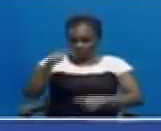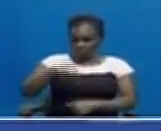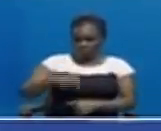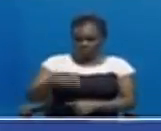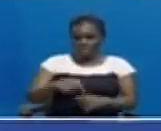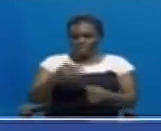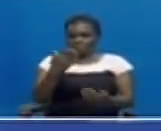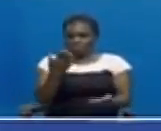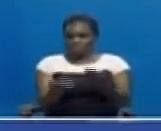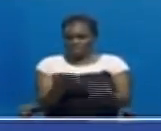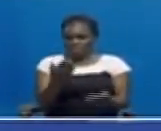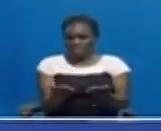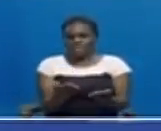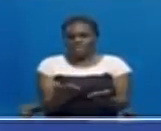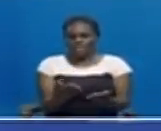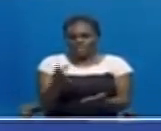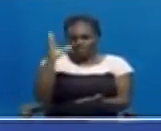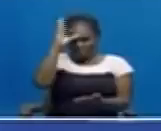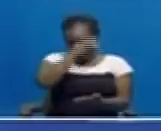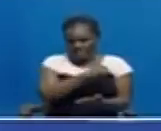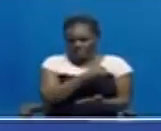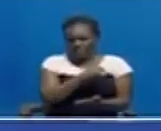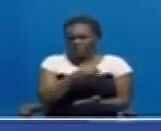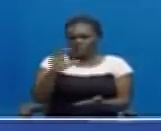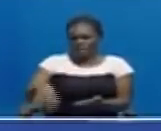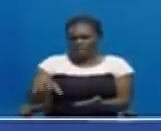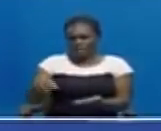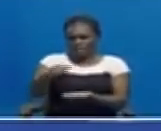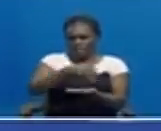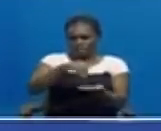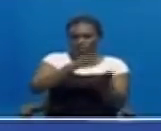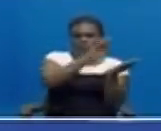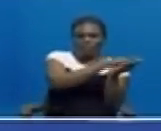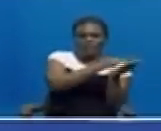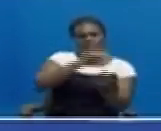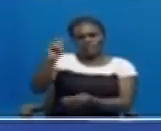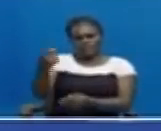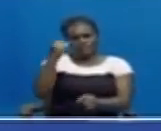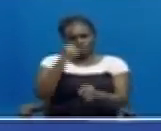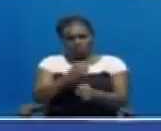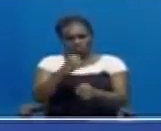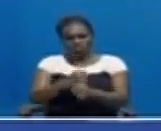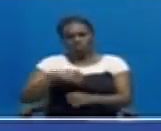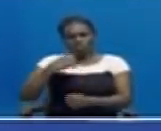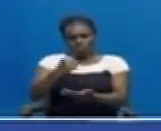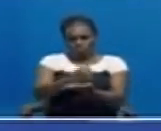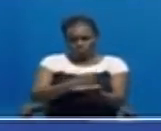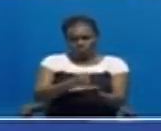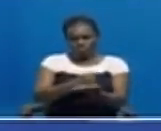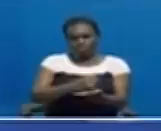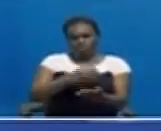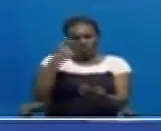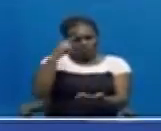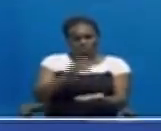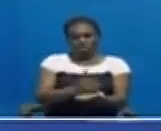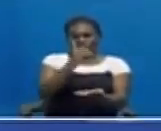perhaps really be misinterpreted by the market that the Central Bank of Kenya has done all it can for the